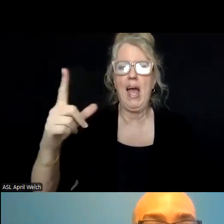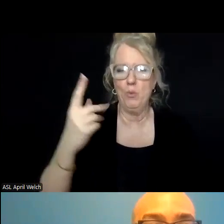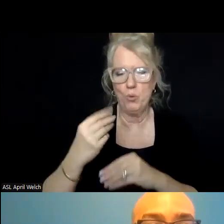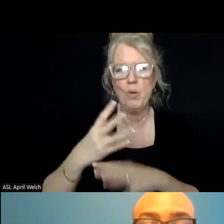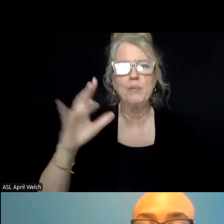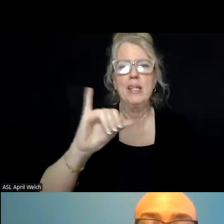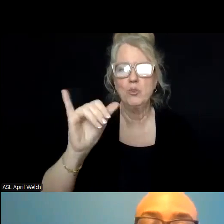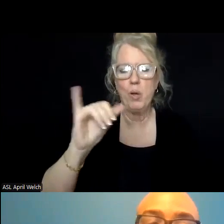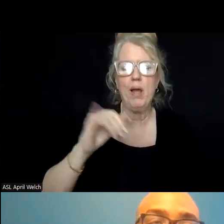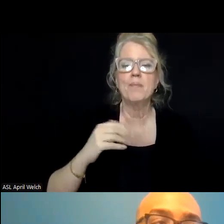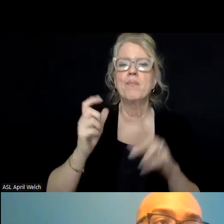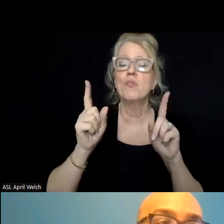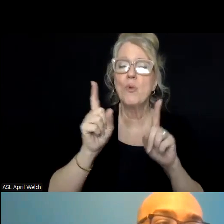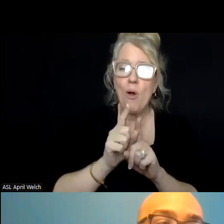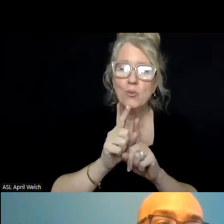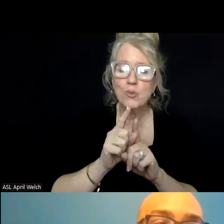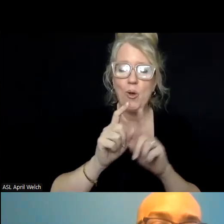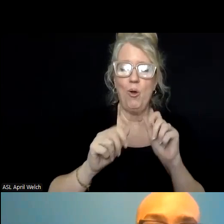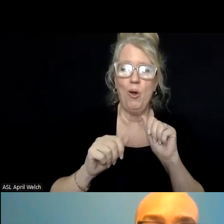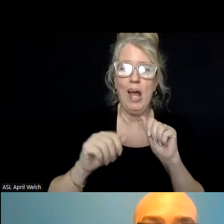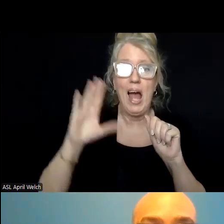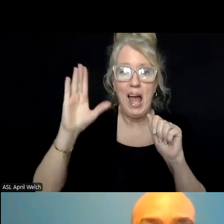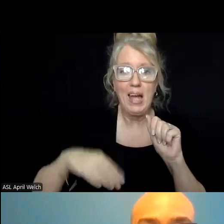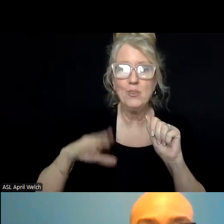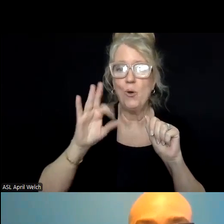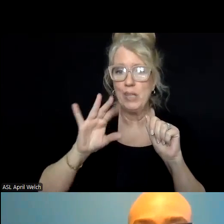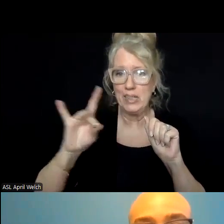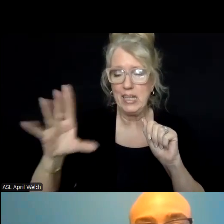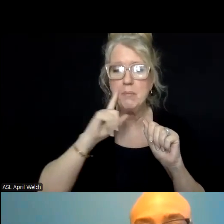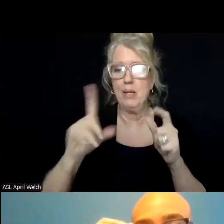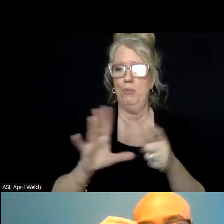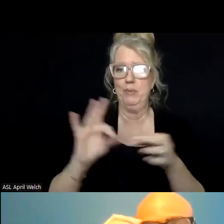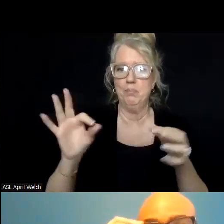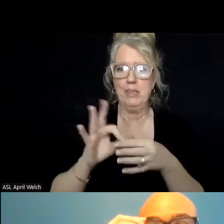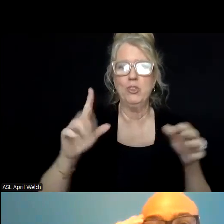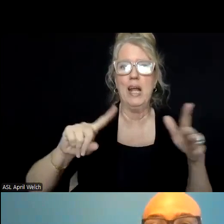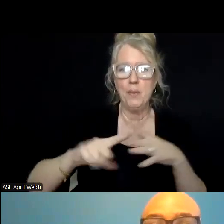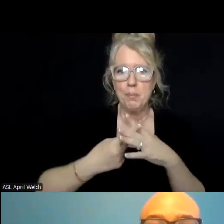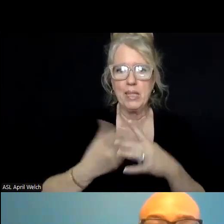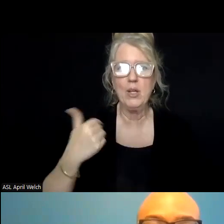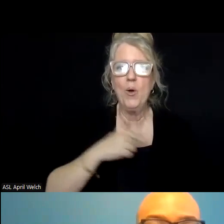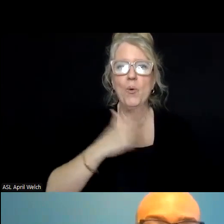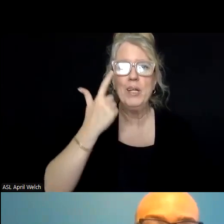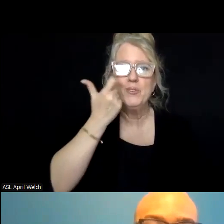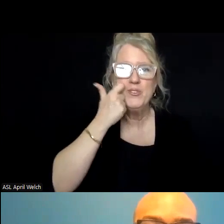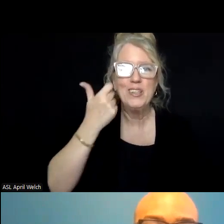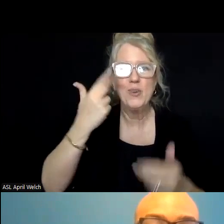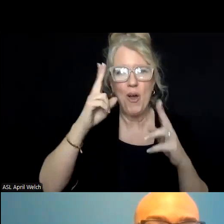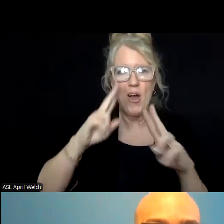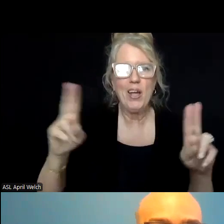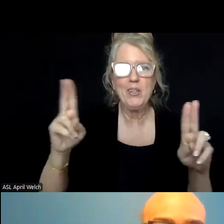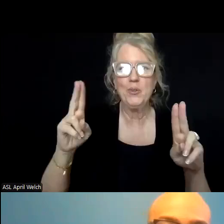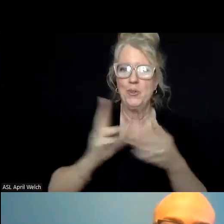well. Also, I know 988 Day was mentioned at the beginning of this. We were just honored to be